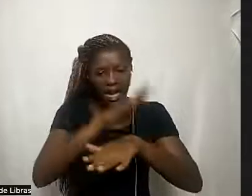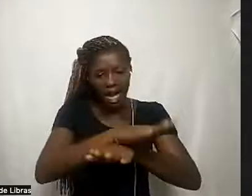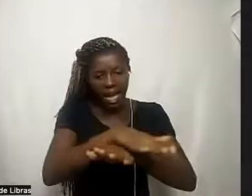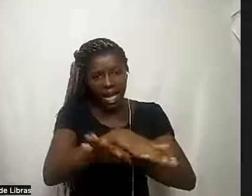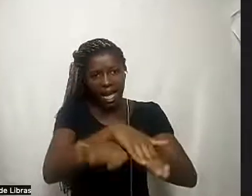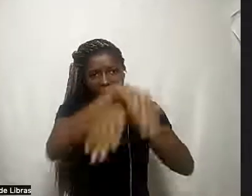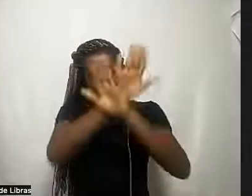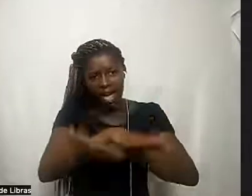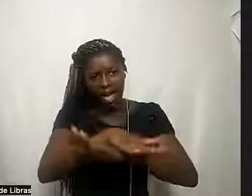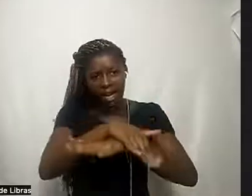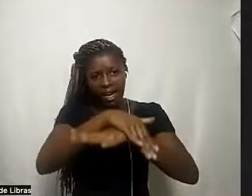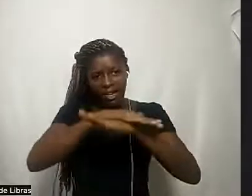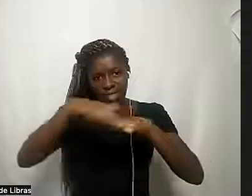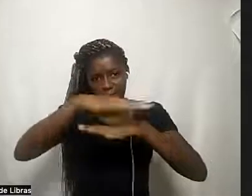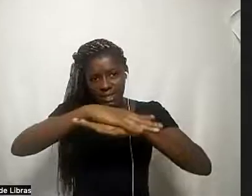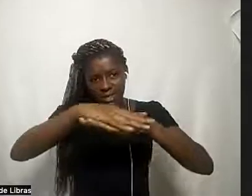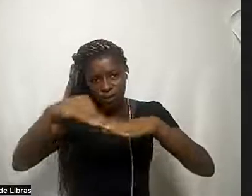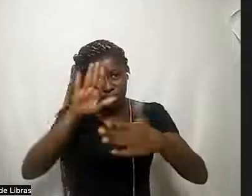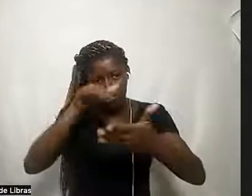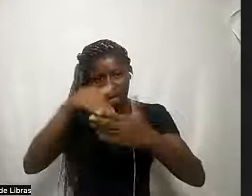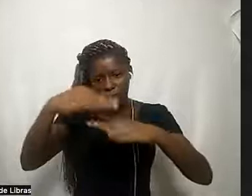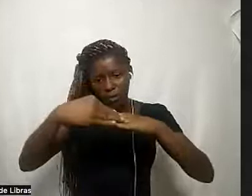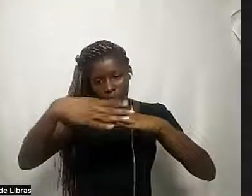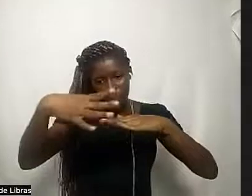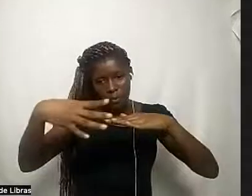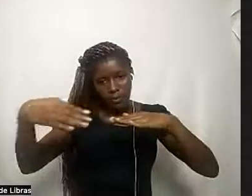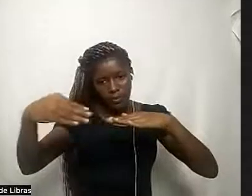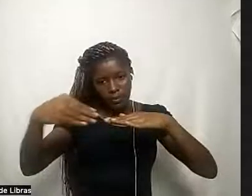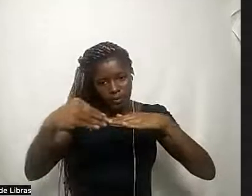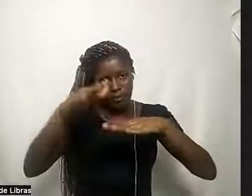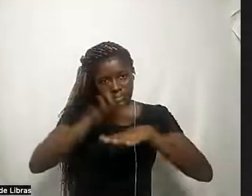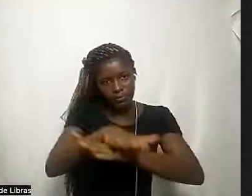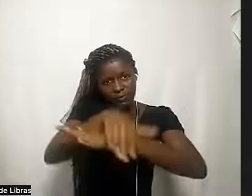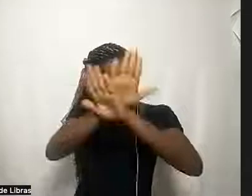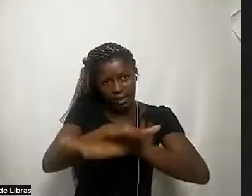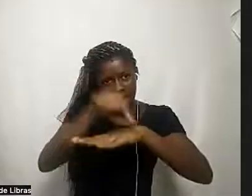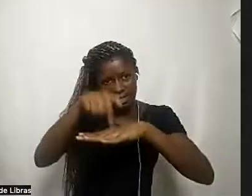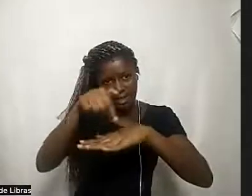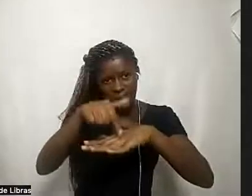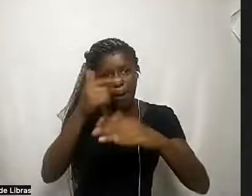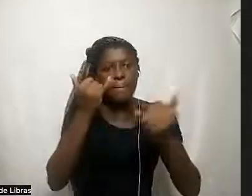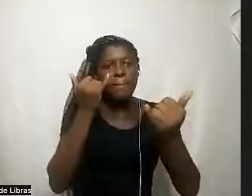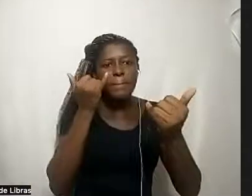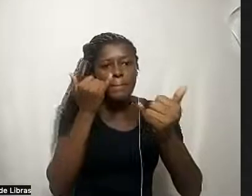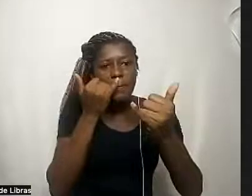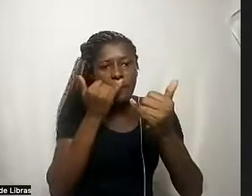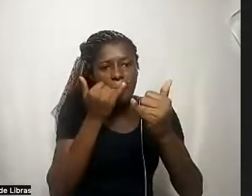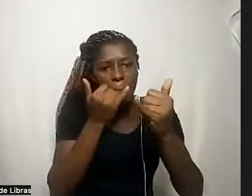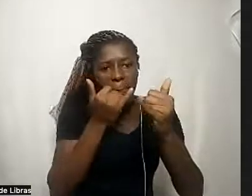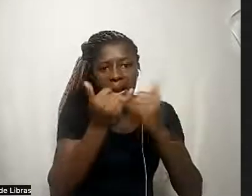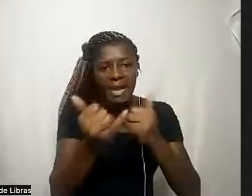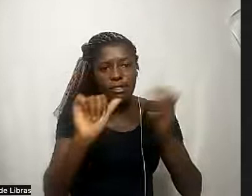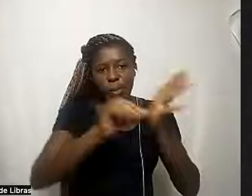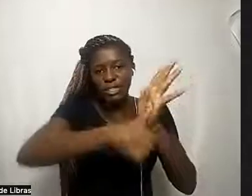The back of the whale, it's like a fingerprint. So there is a happy whale system where you can put a